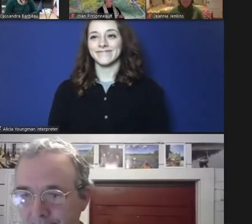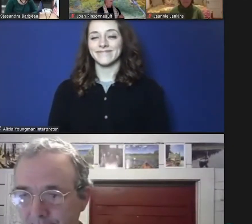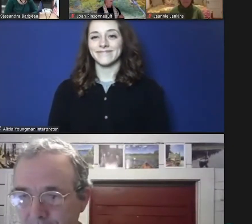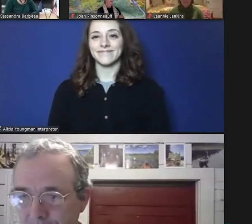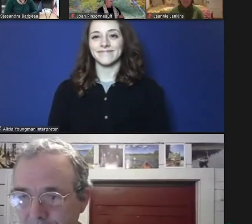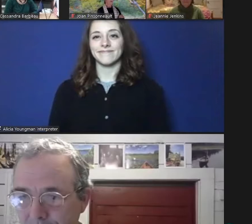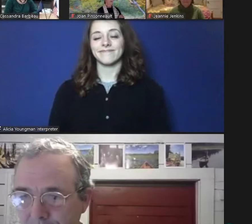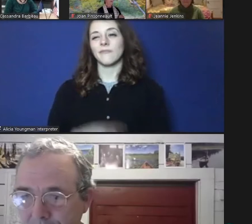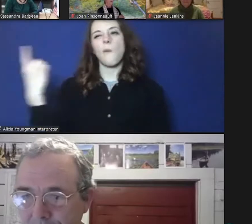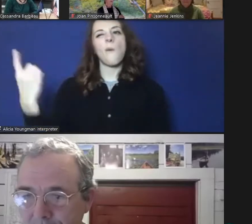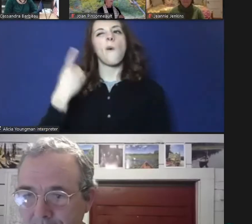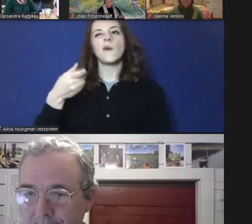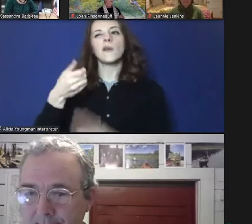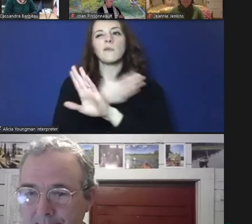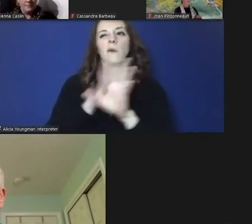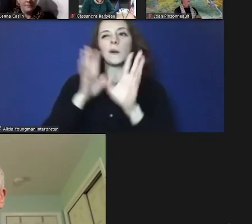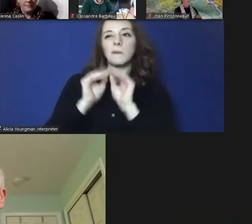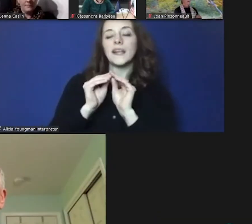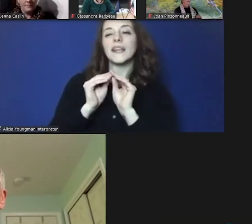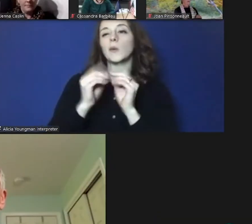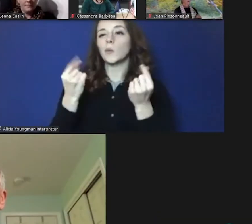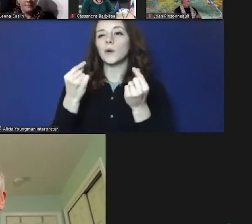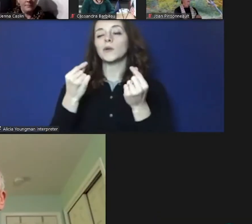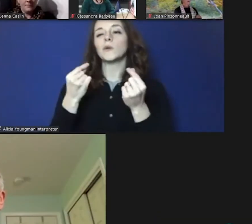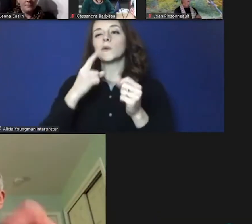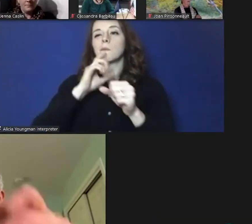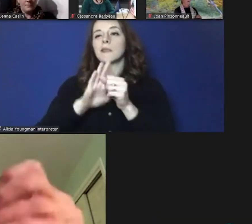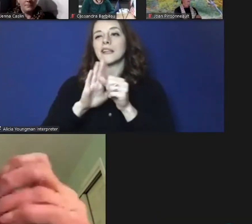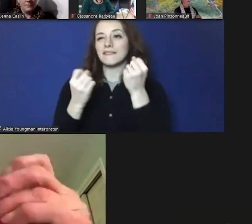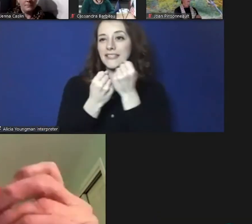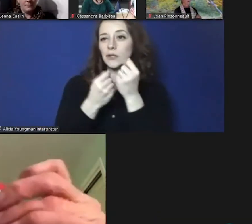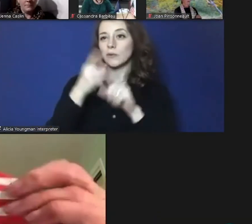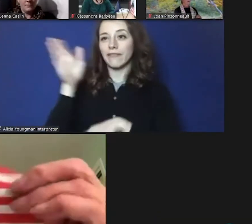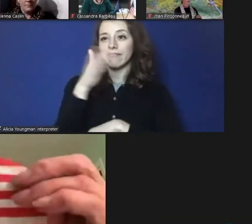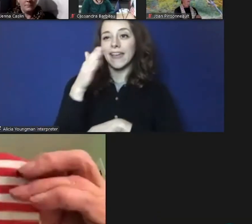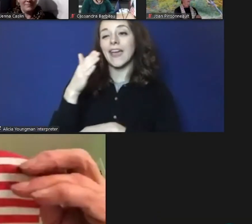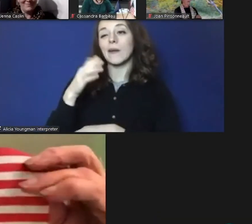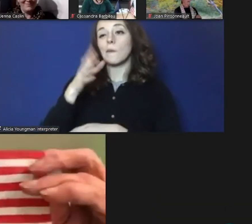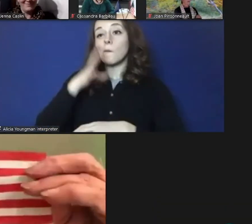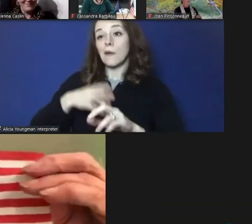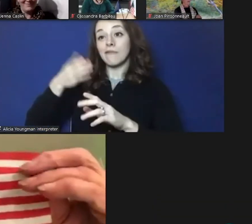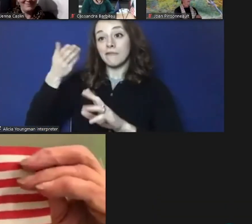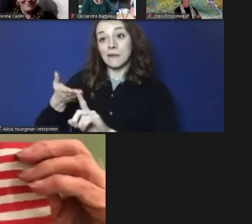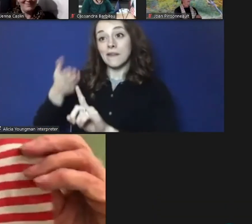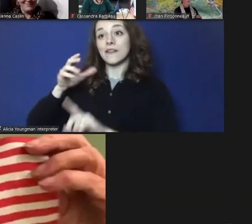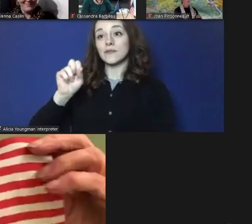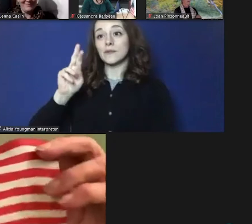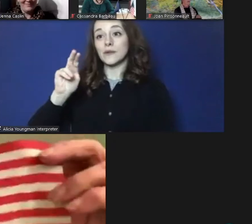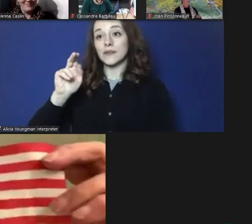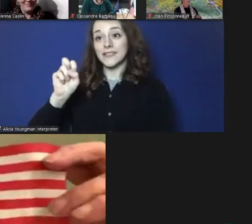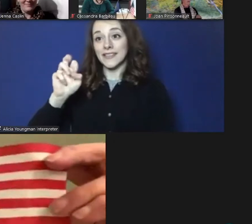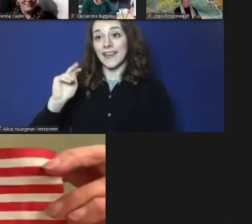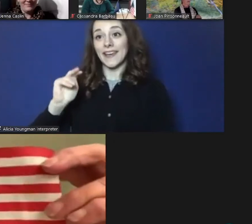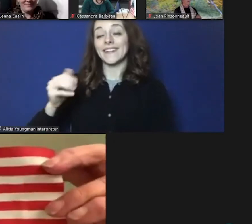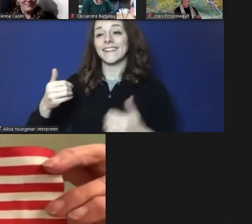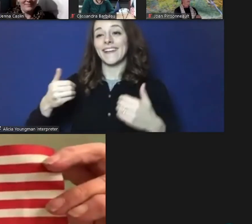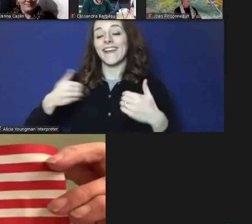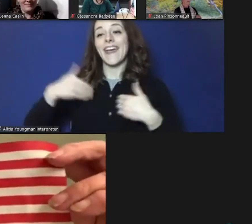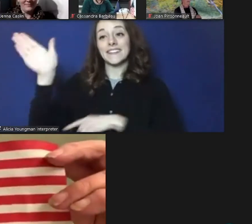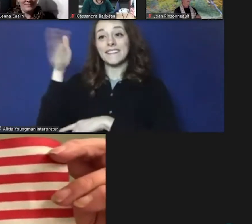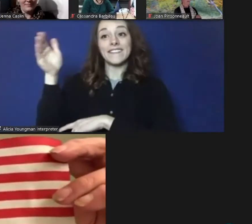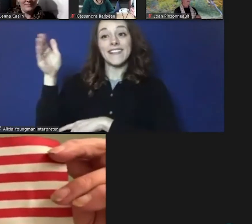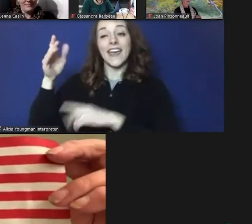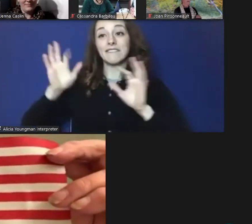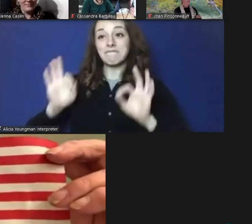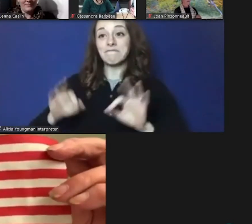We always say the Pledge of Allegiance to begin this meeting, and Suzanne Kirkpatrick, who is highlighted on the screen, thank you, Suzanne, has put up a flag for us to